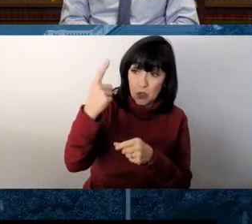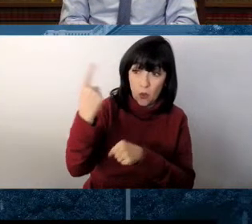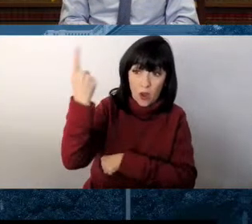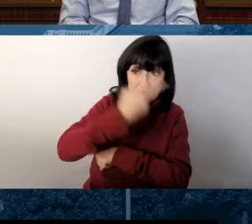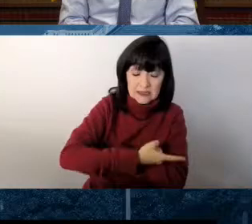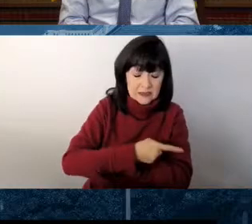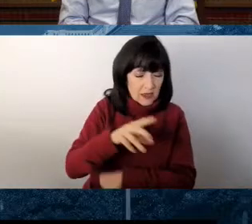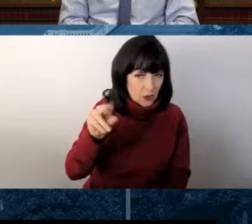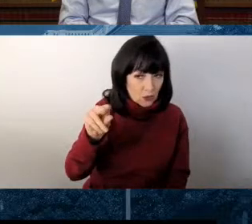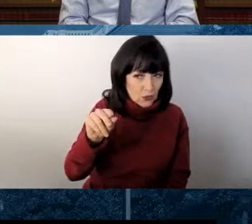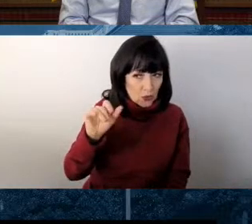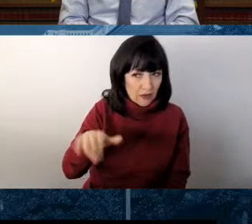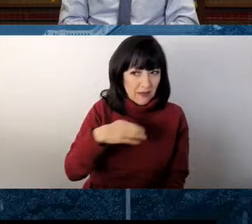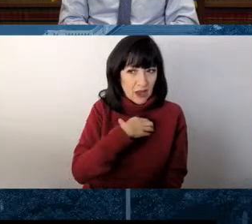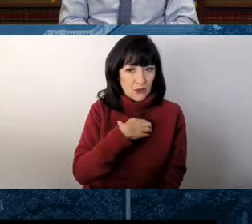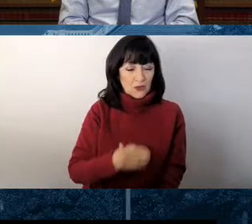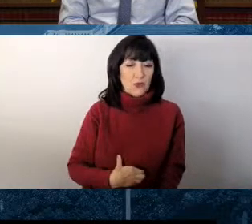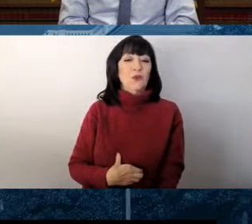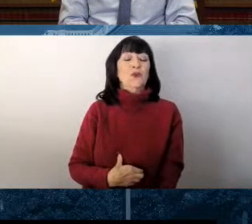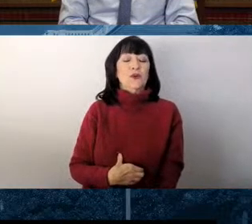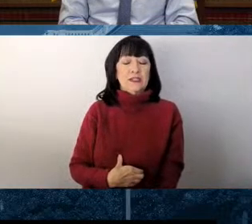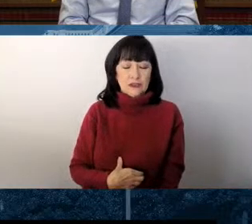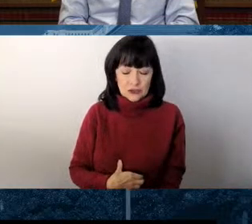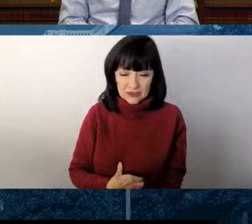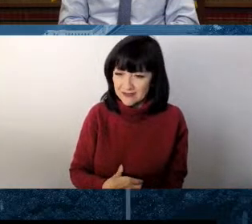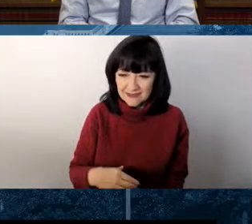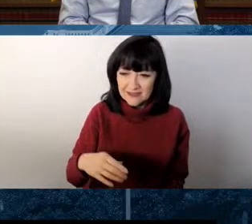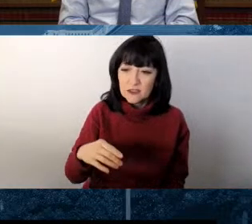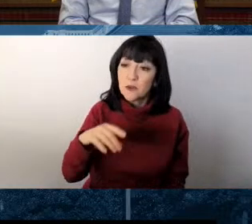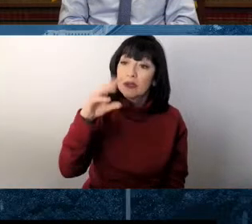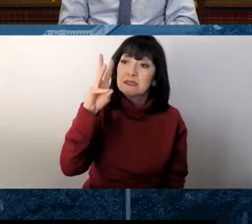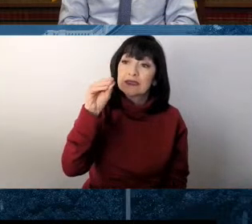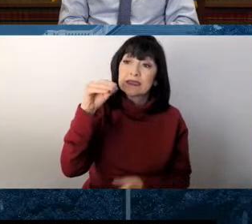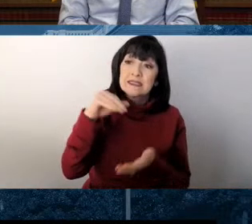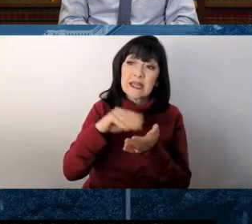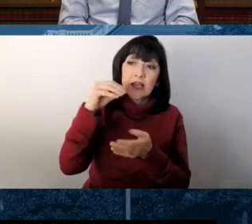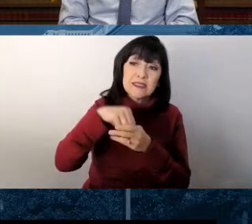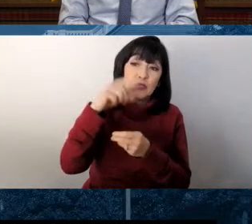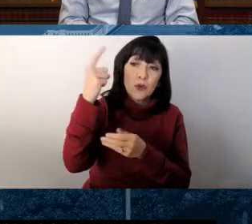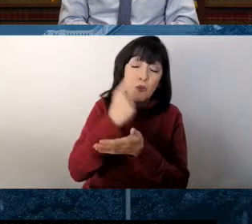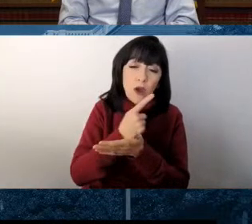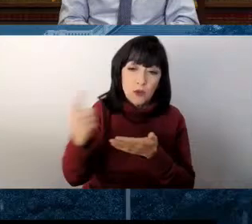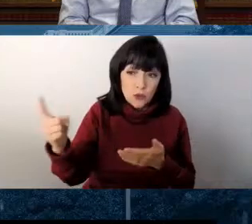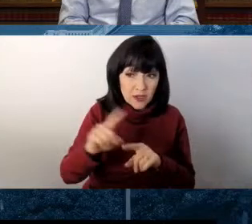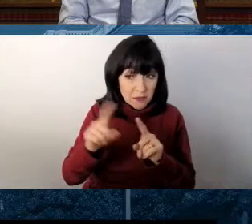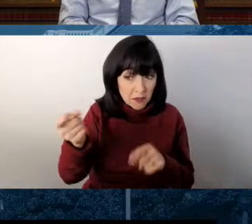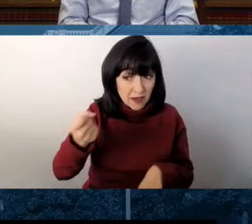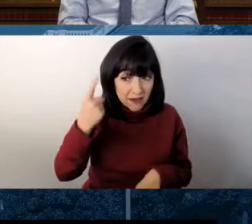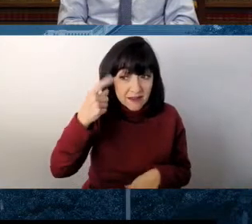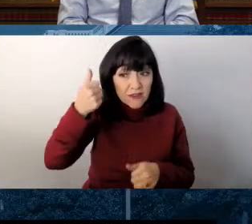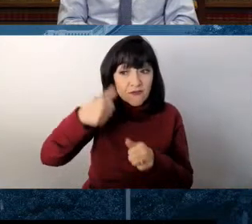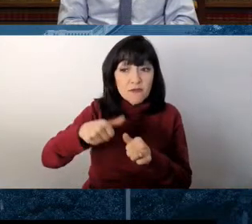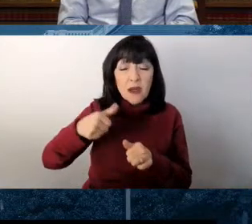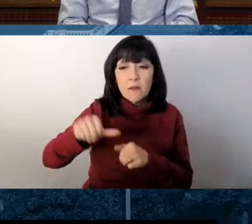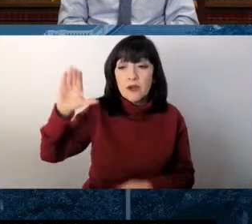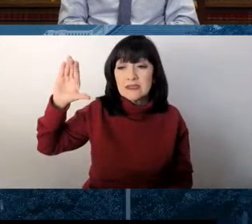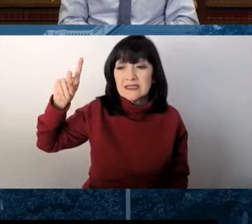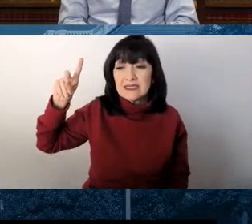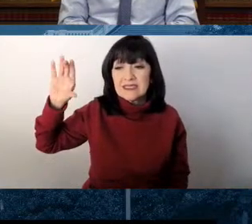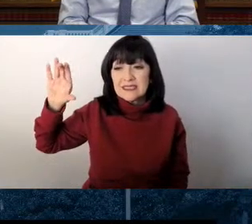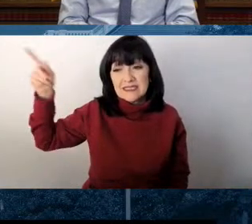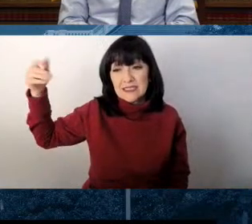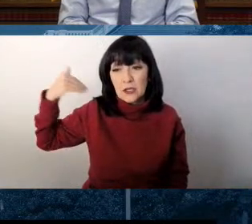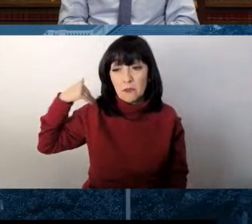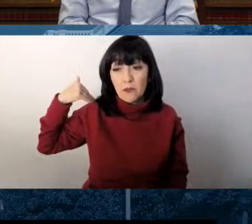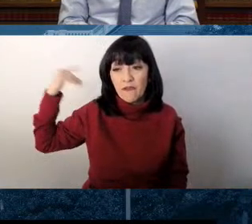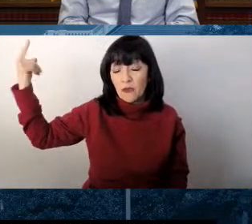wish being the father of the thought. But when you think about what CDC said we would need to do on a monthly basis, something